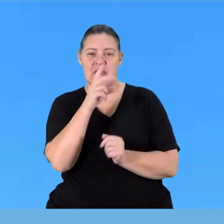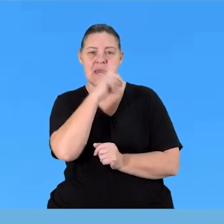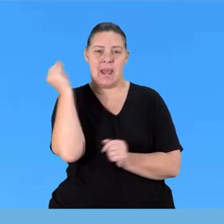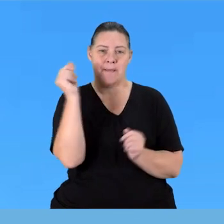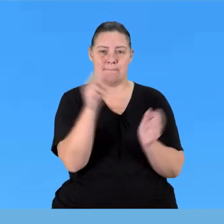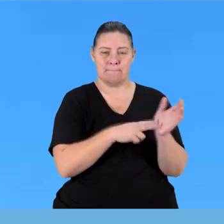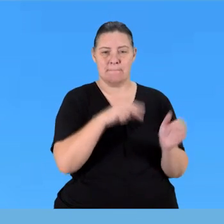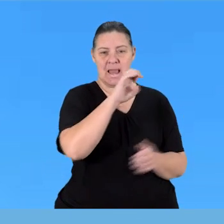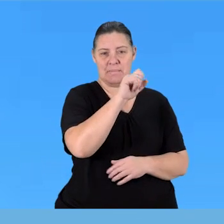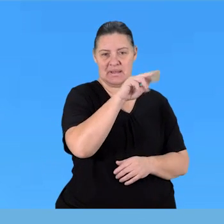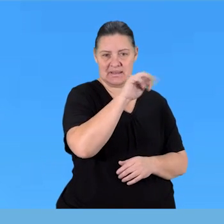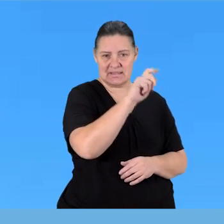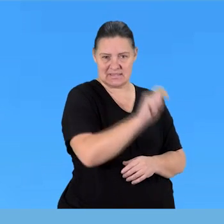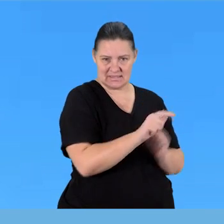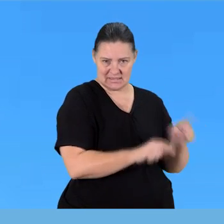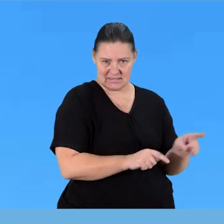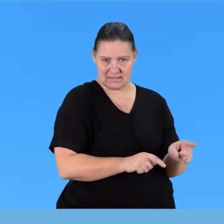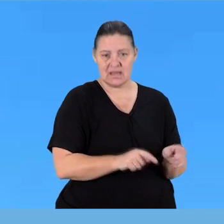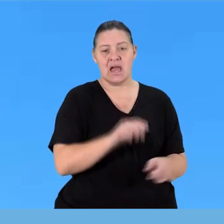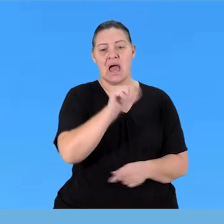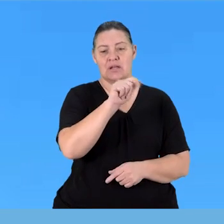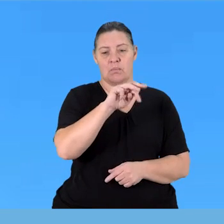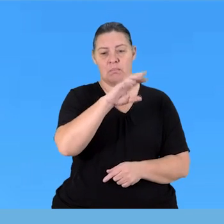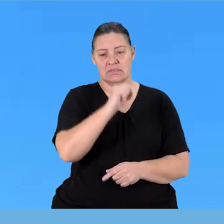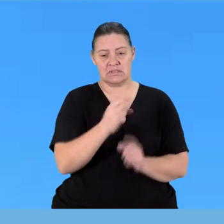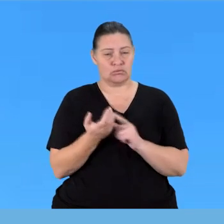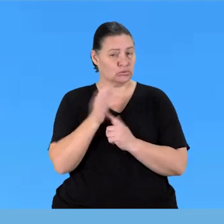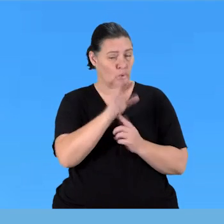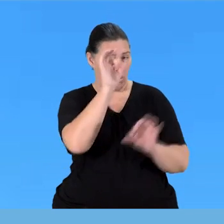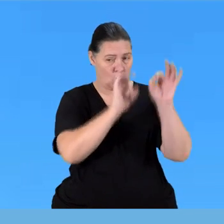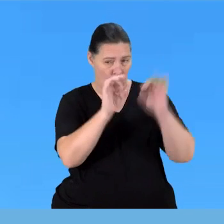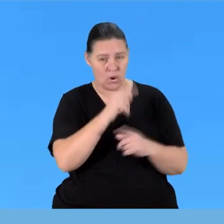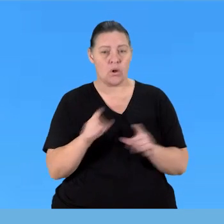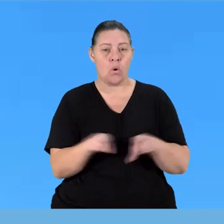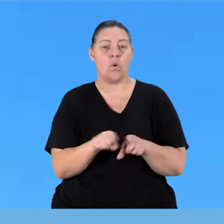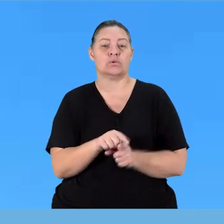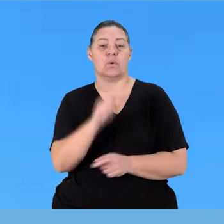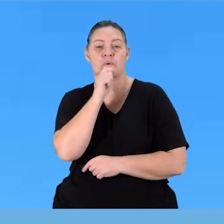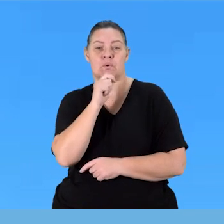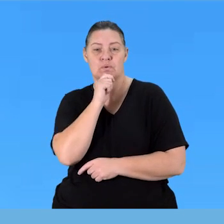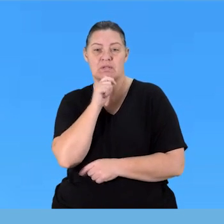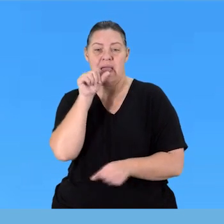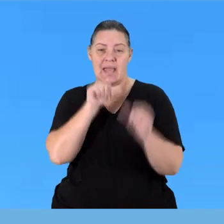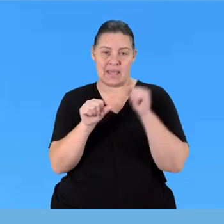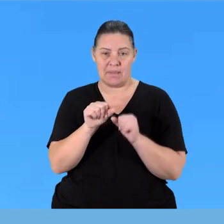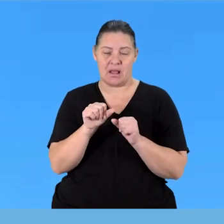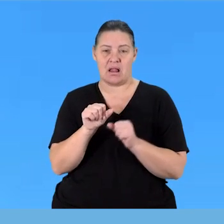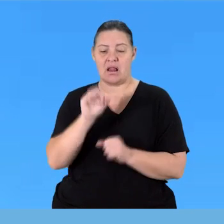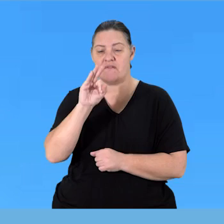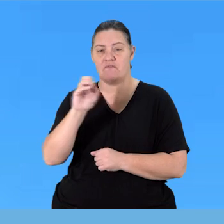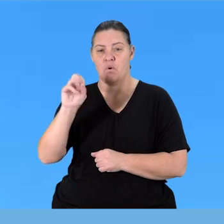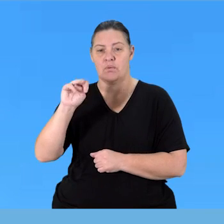use names of the elements, the modeling atoms, and we're also using the chemical